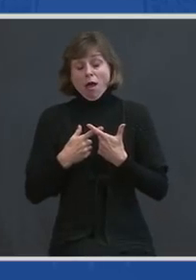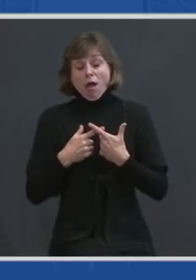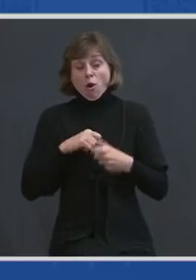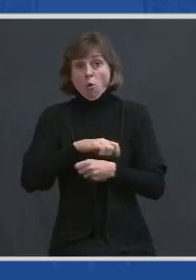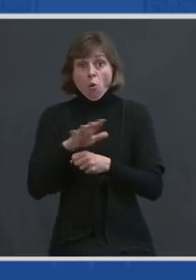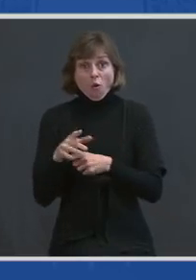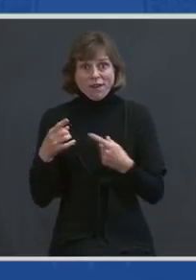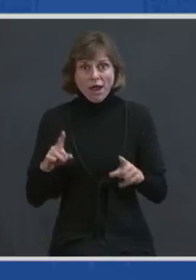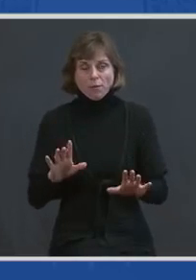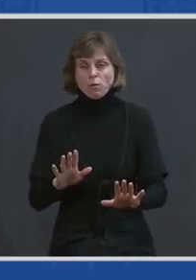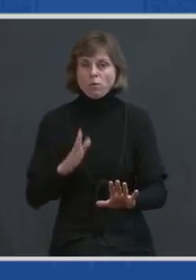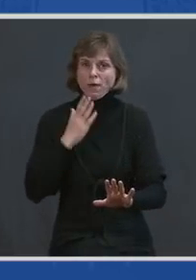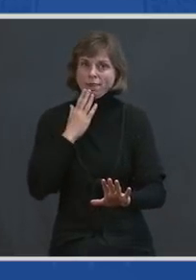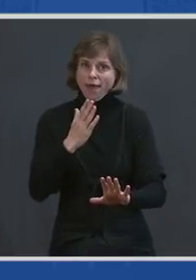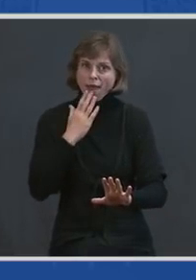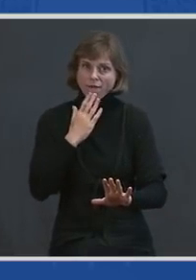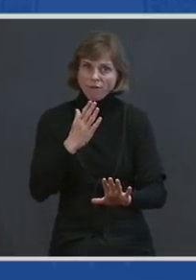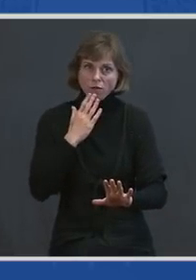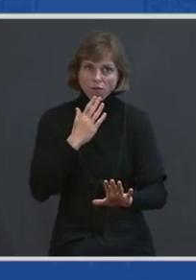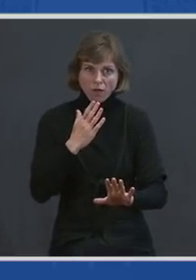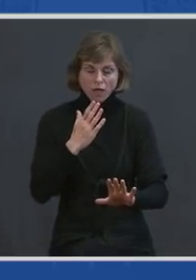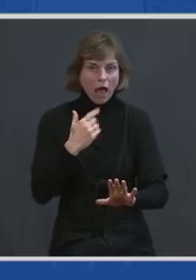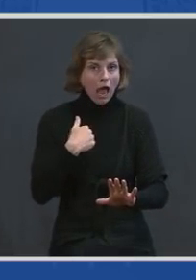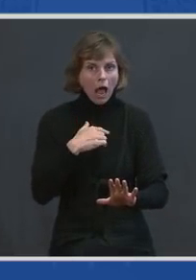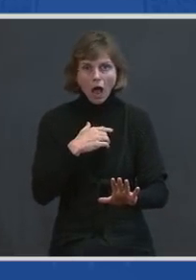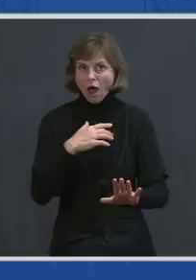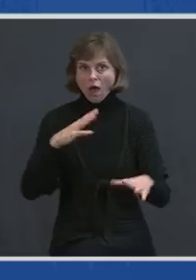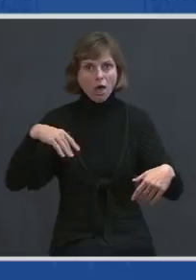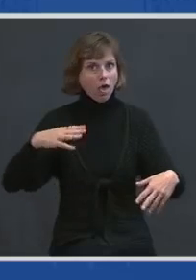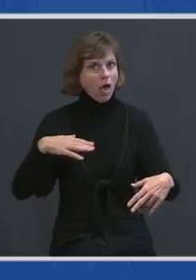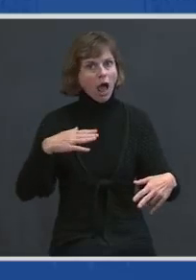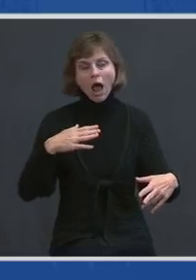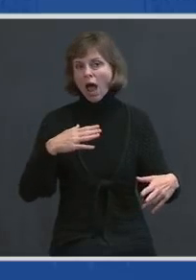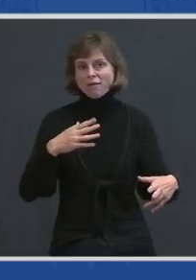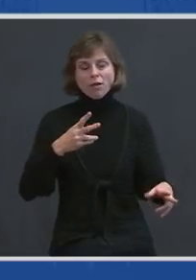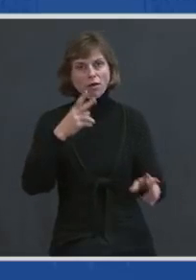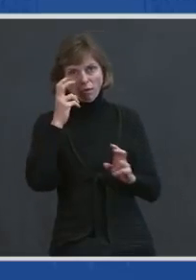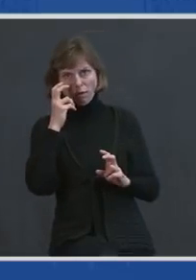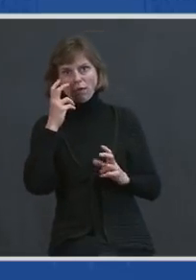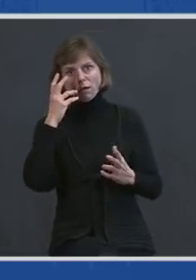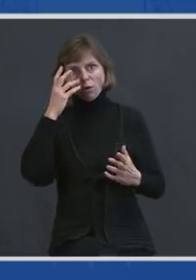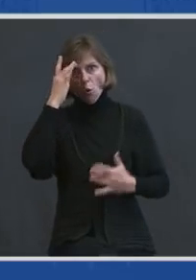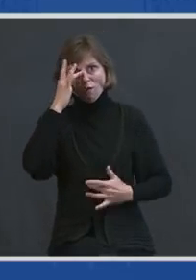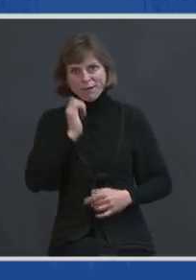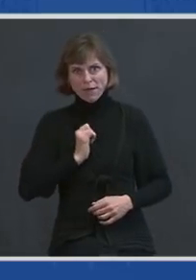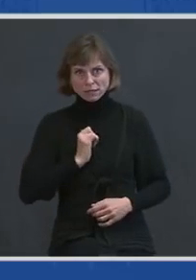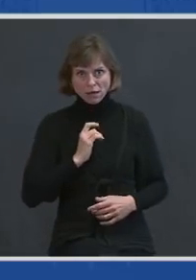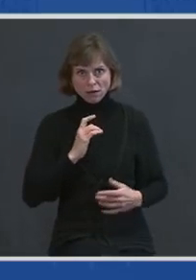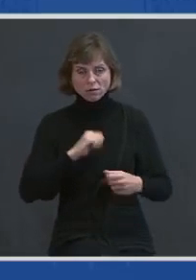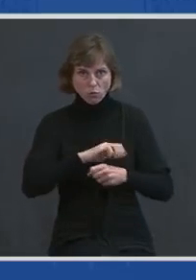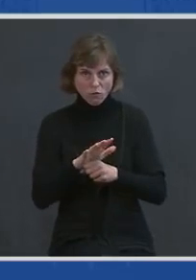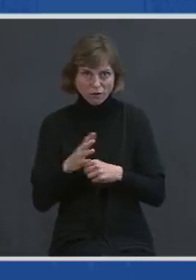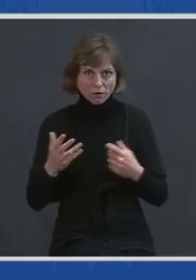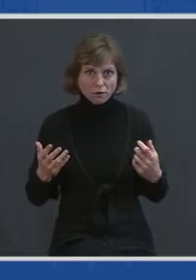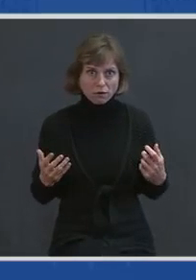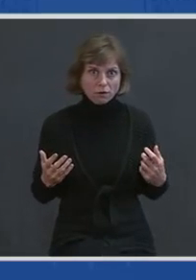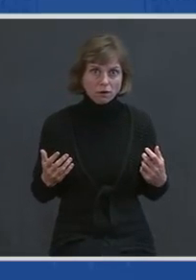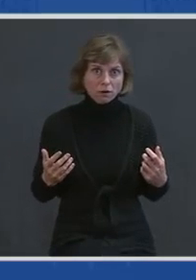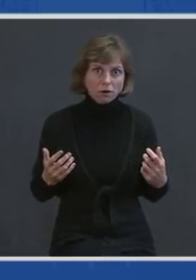not have not contracted COVID. But it's led to a lot of other issues.